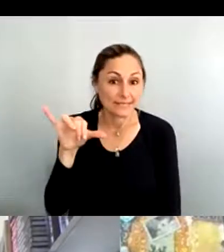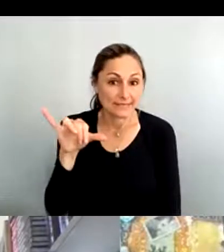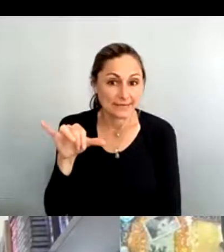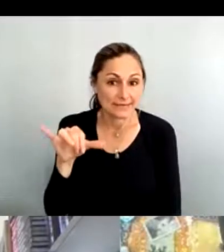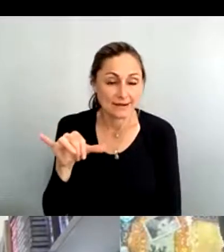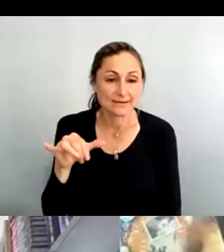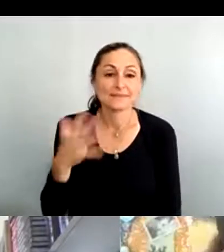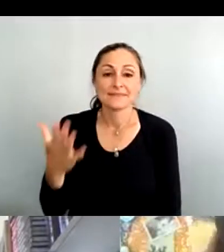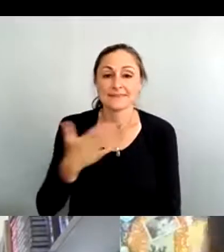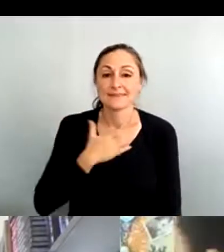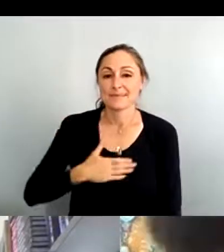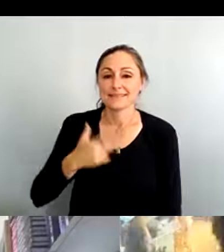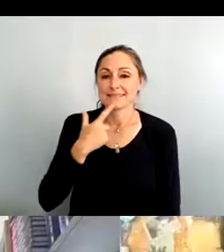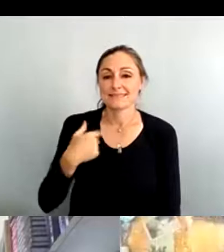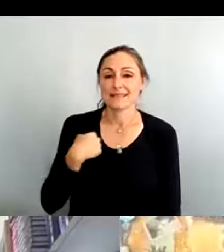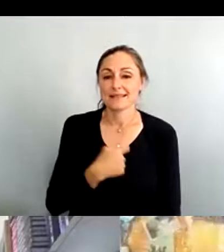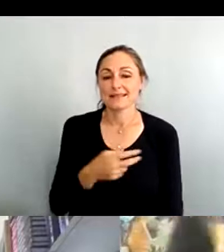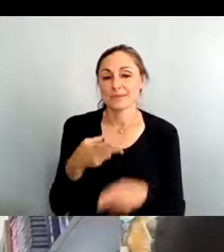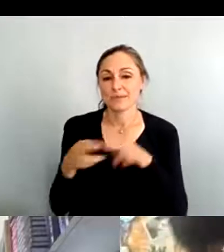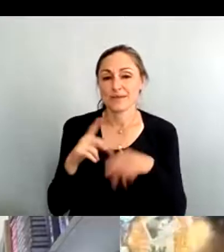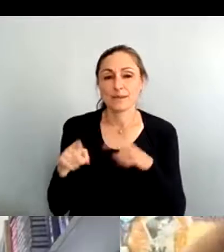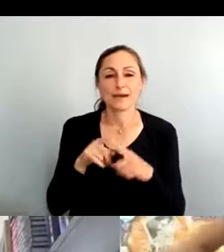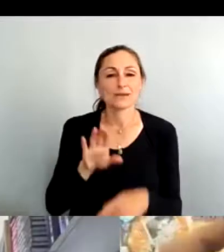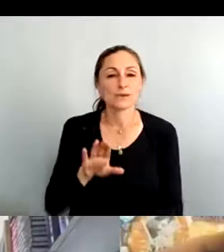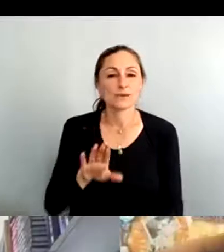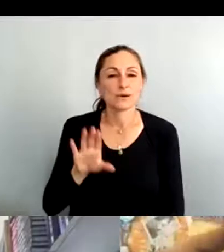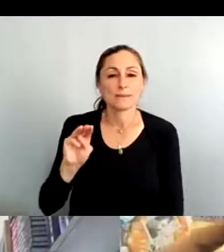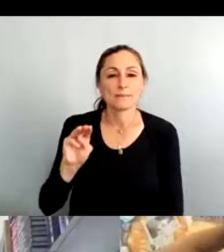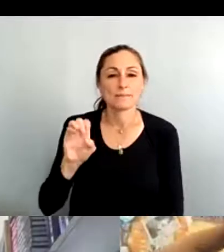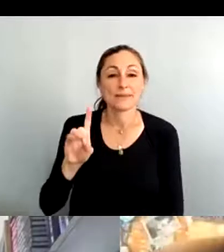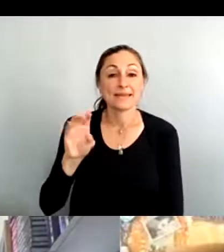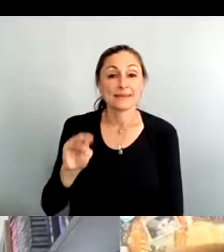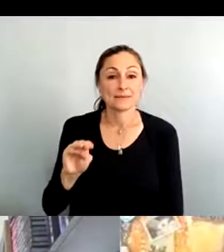you please tell us briefly about your medium that you worked in for the project?